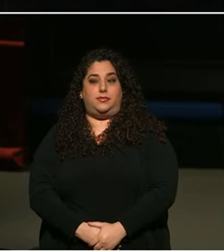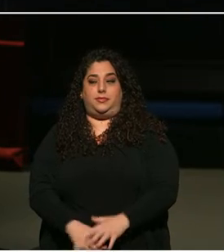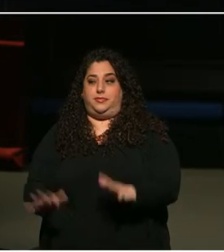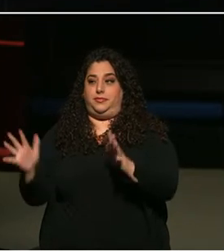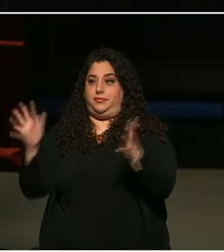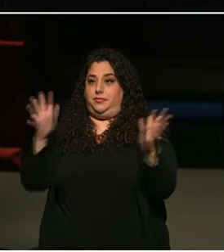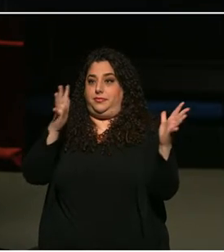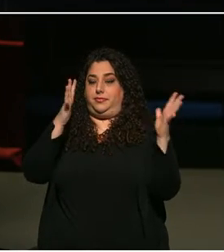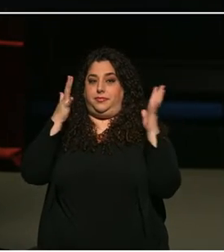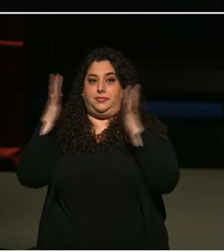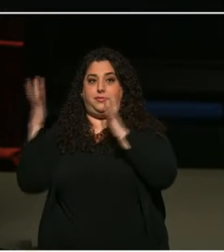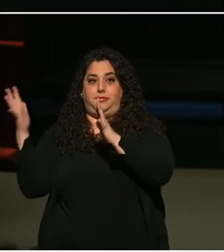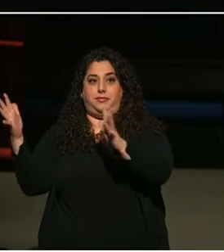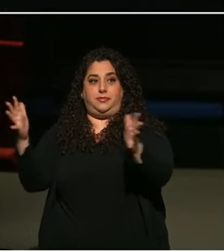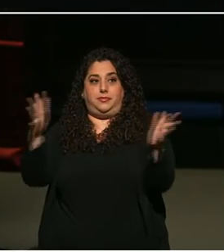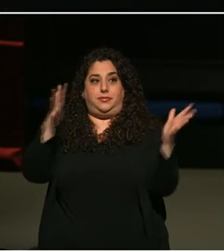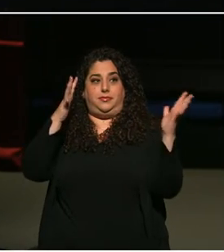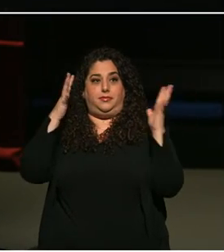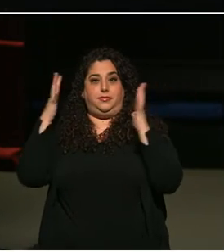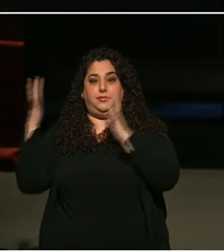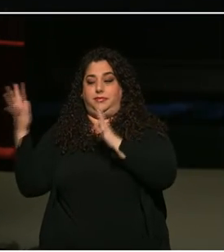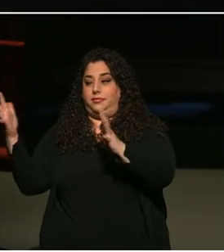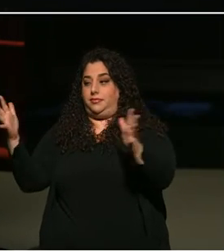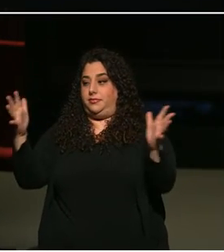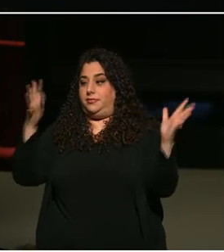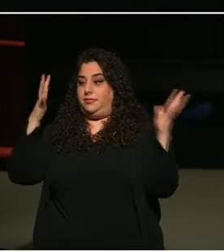Good evening, everyone. Good evening.